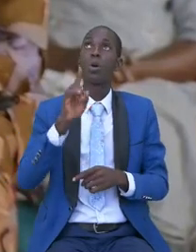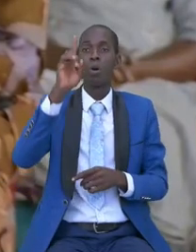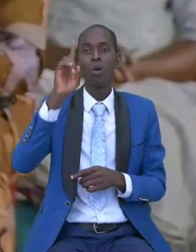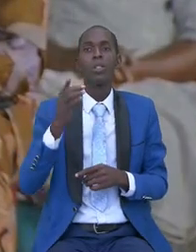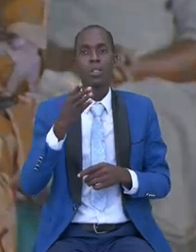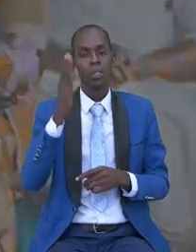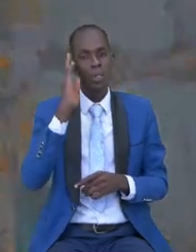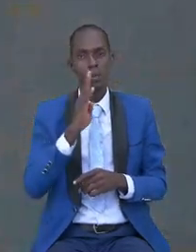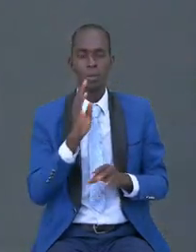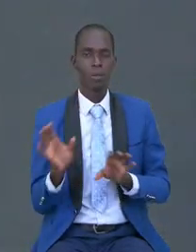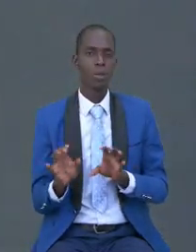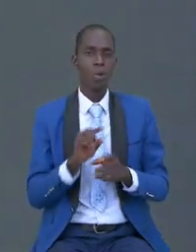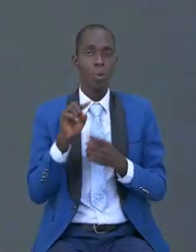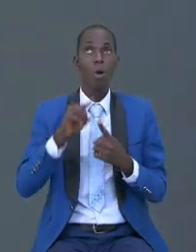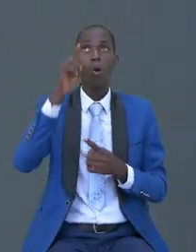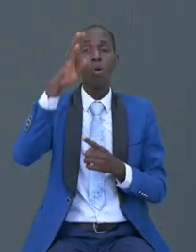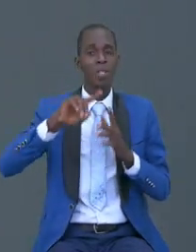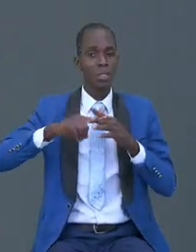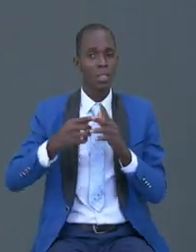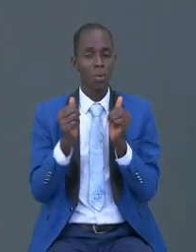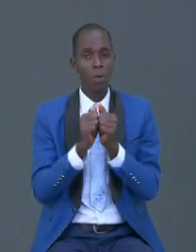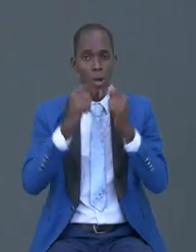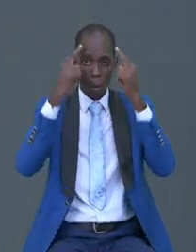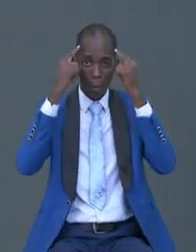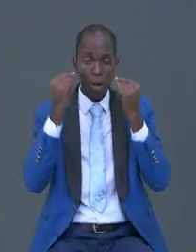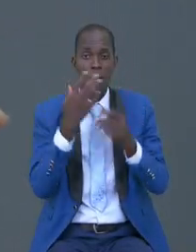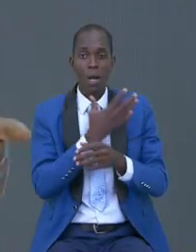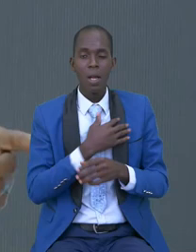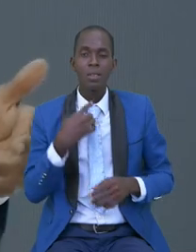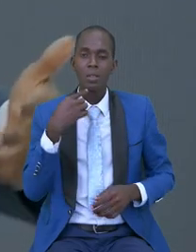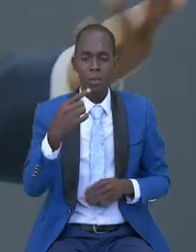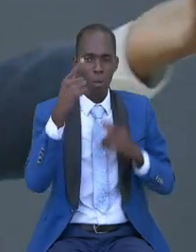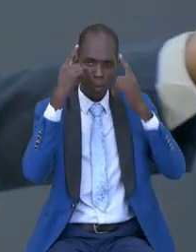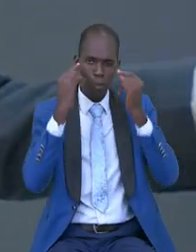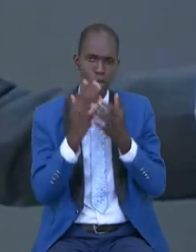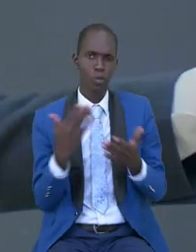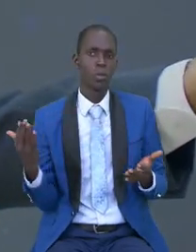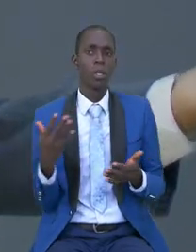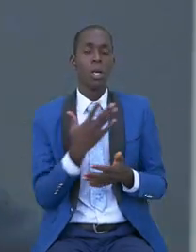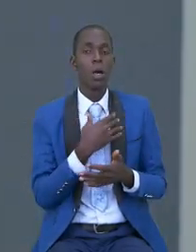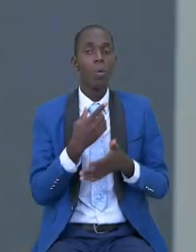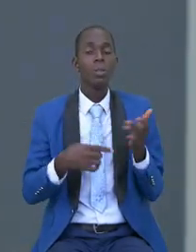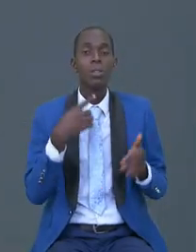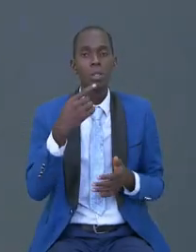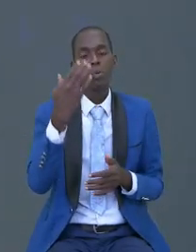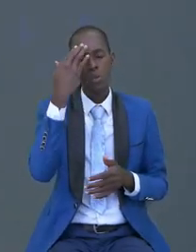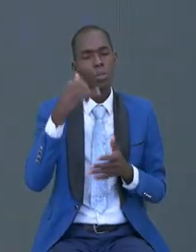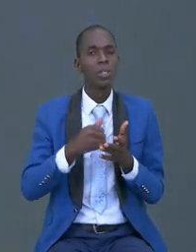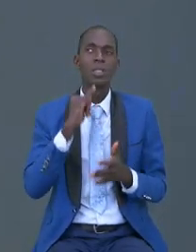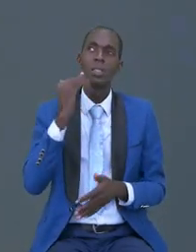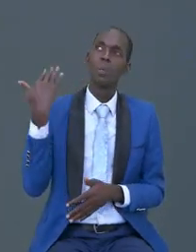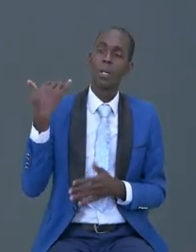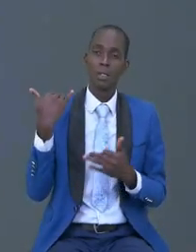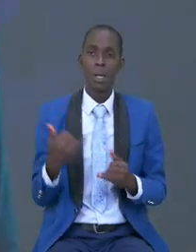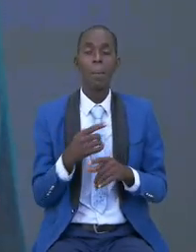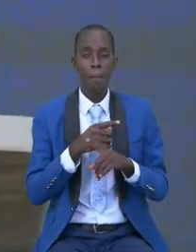with Moses, he told him something. And what he told him, we know it's history now, there shall be a performance.